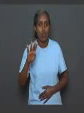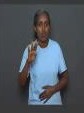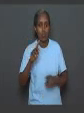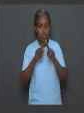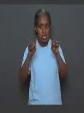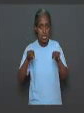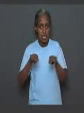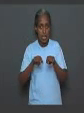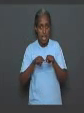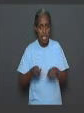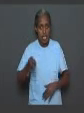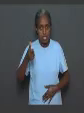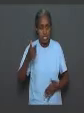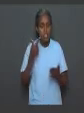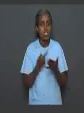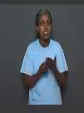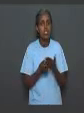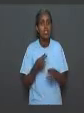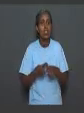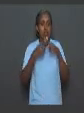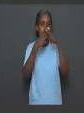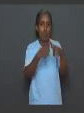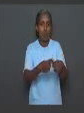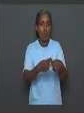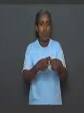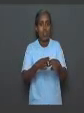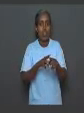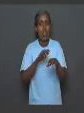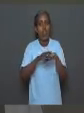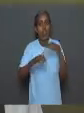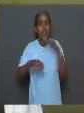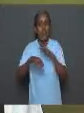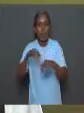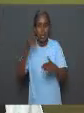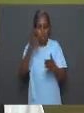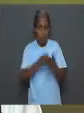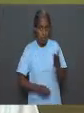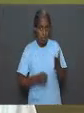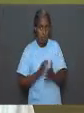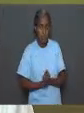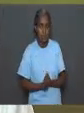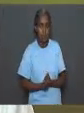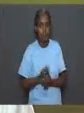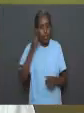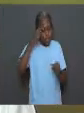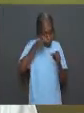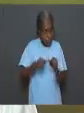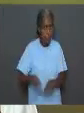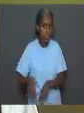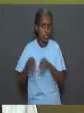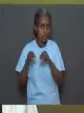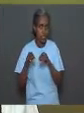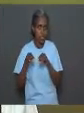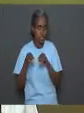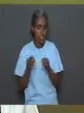dice, that is called a favorable outcome. Remember, students,